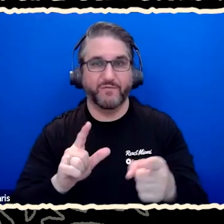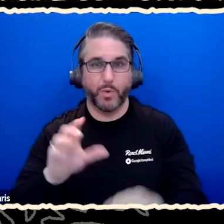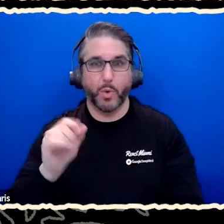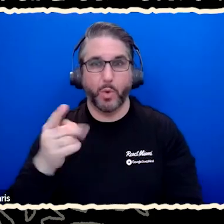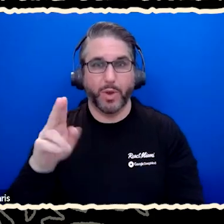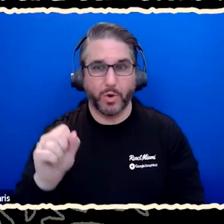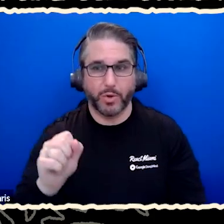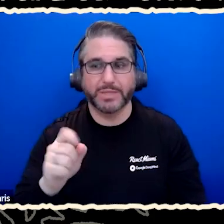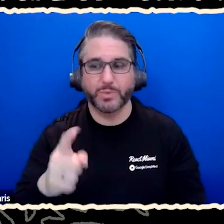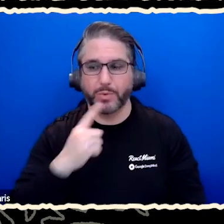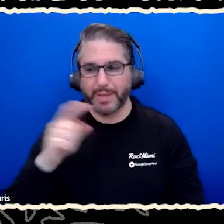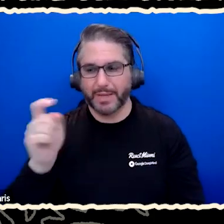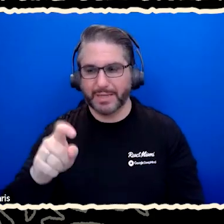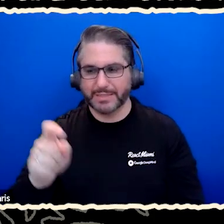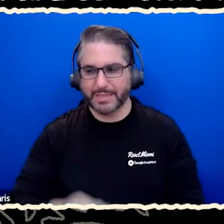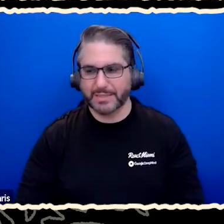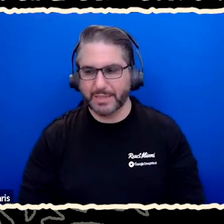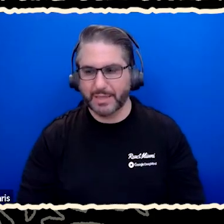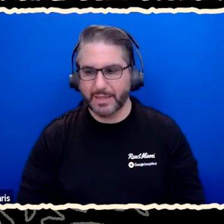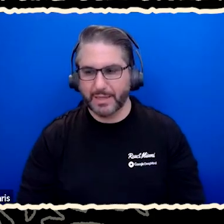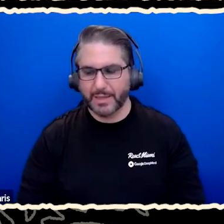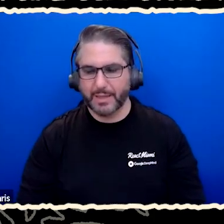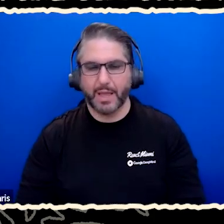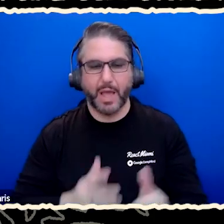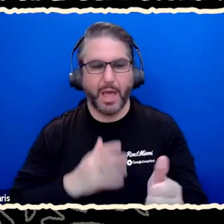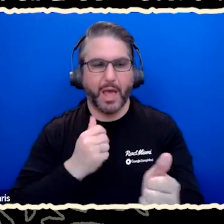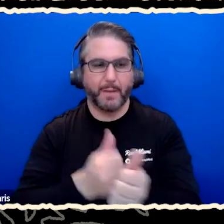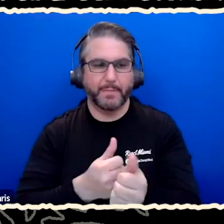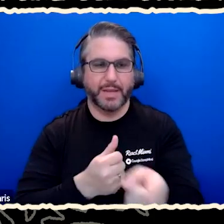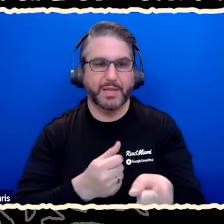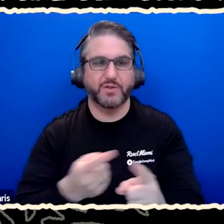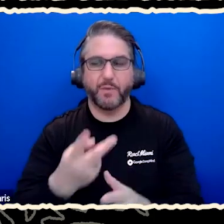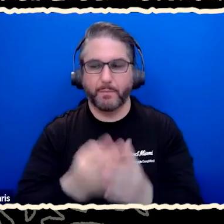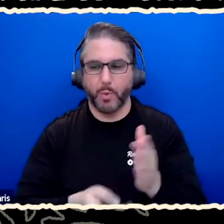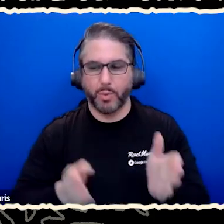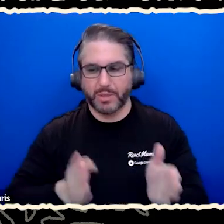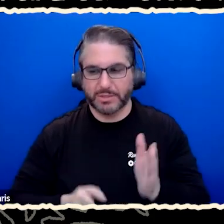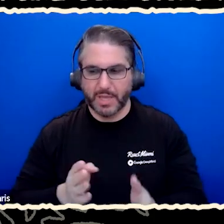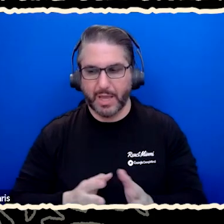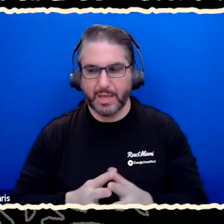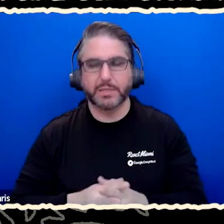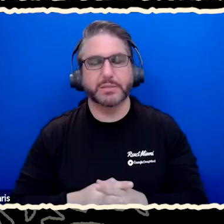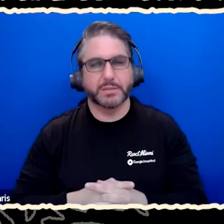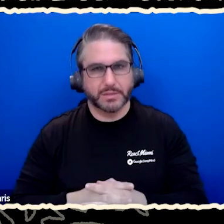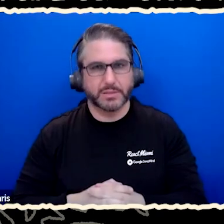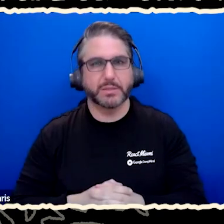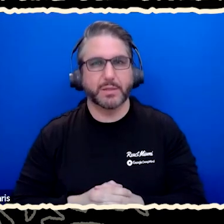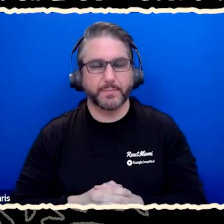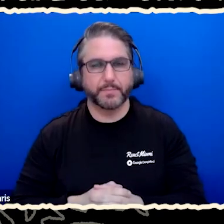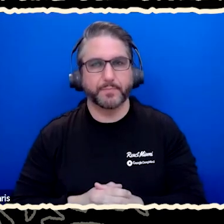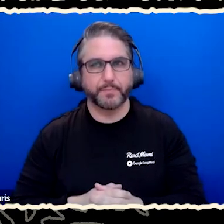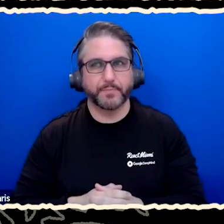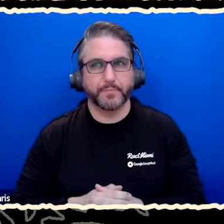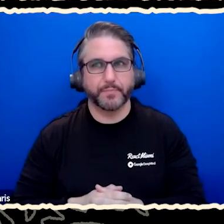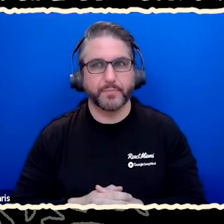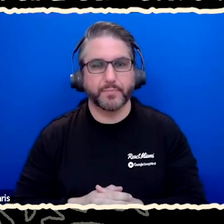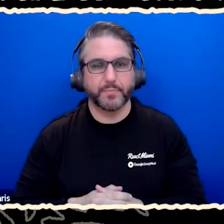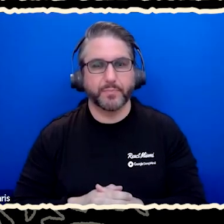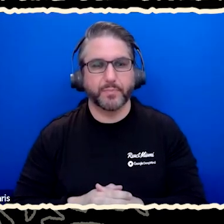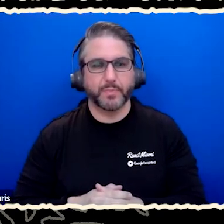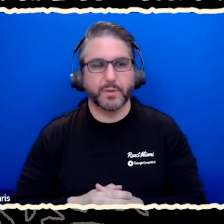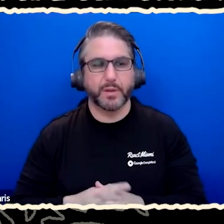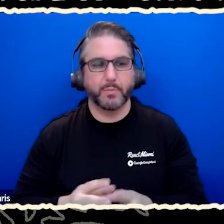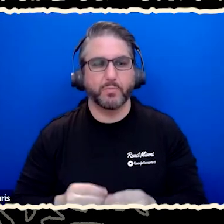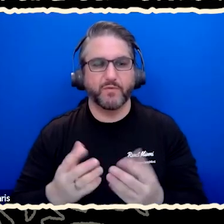be a necessity. It should update the state coherently from both sides and allow you to define your store schemas and provide bindings